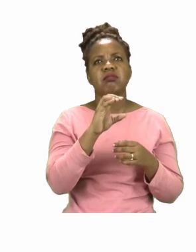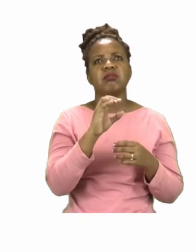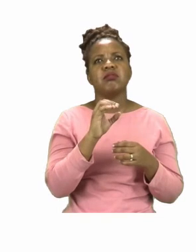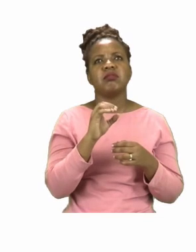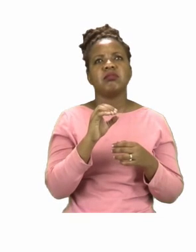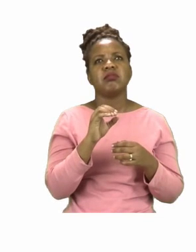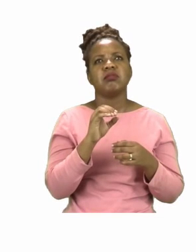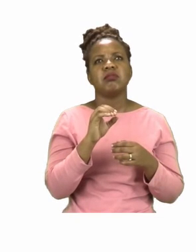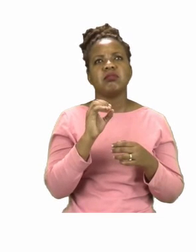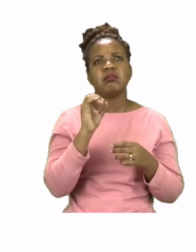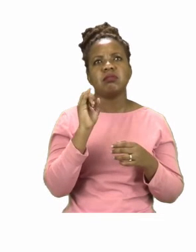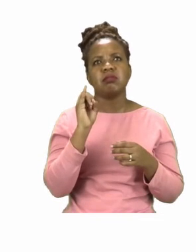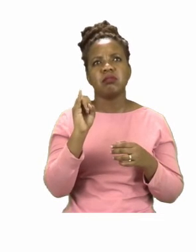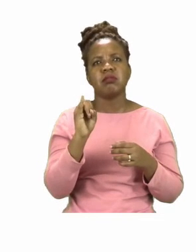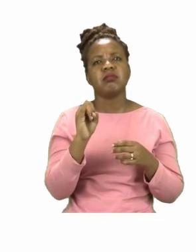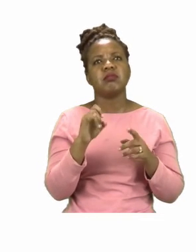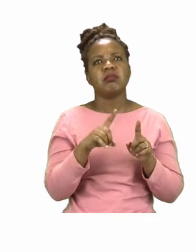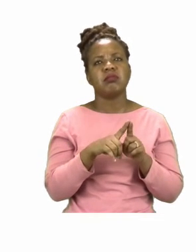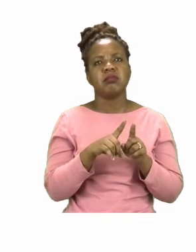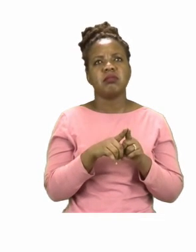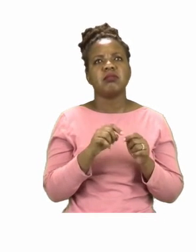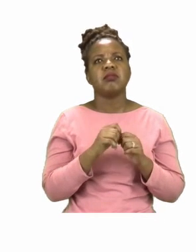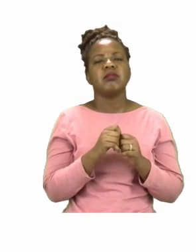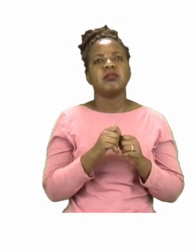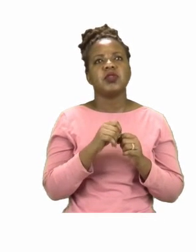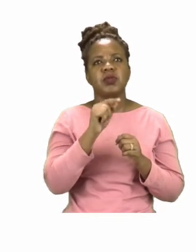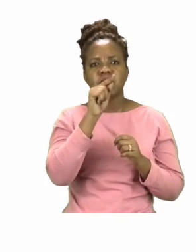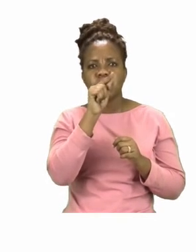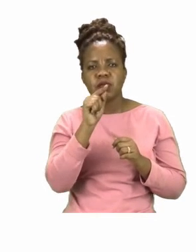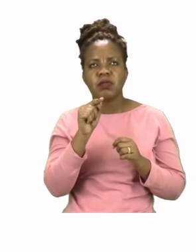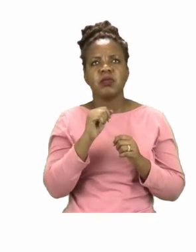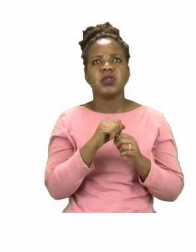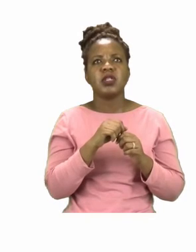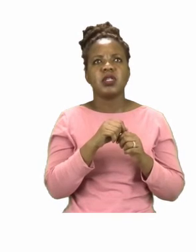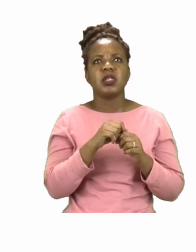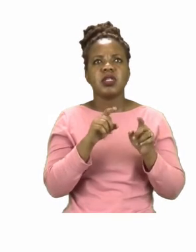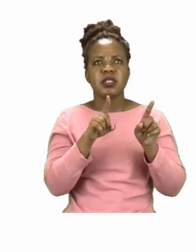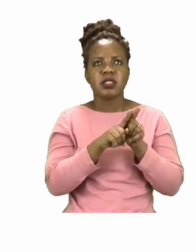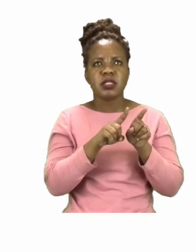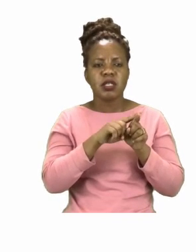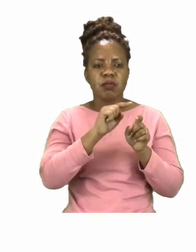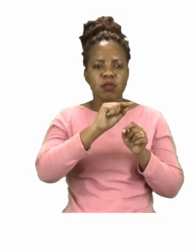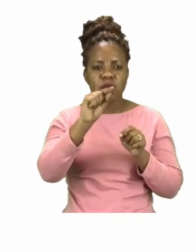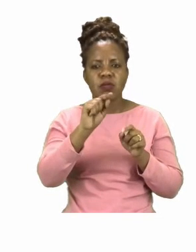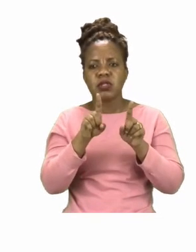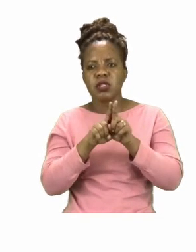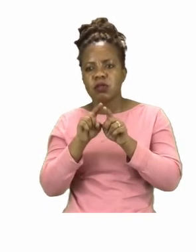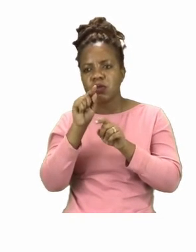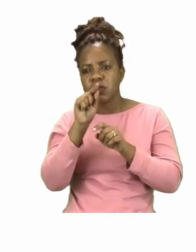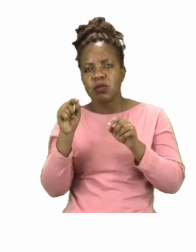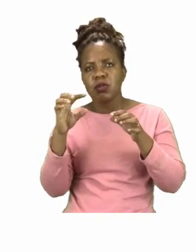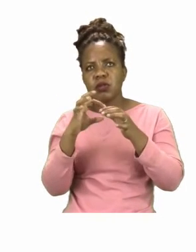saying, use the drawing to answer questions. Count and record the number